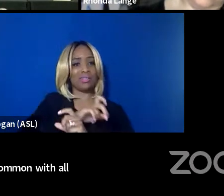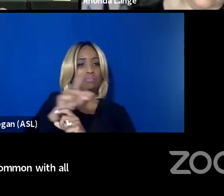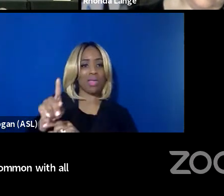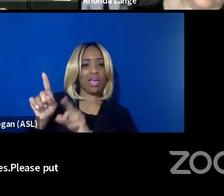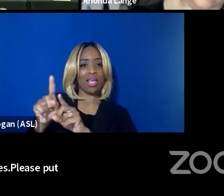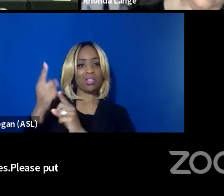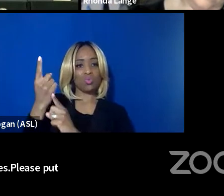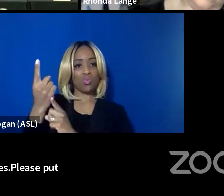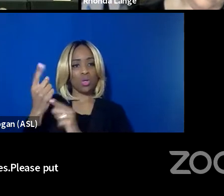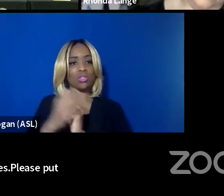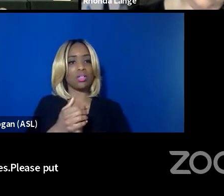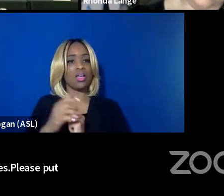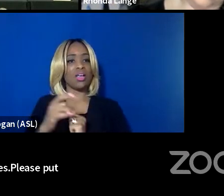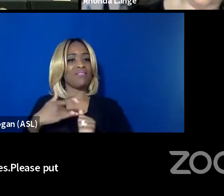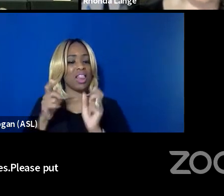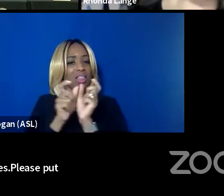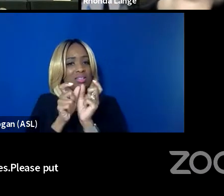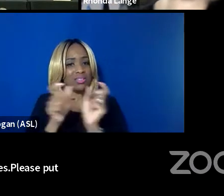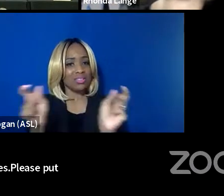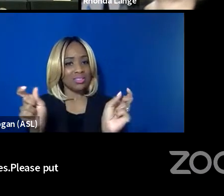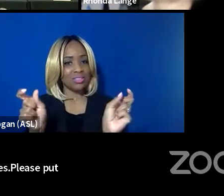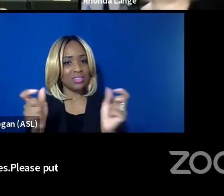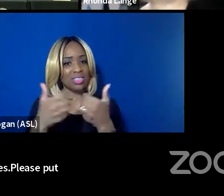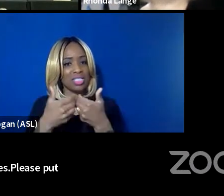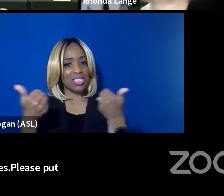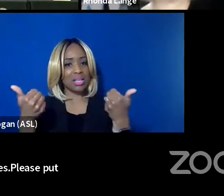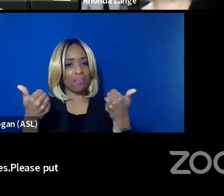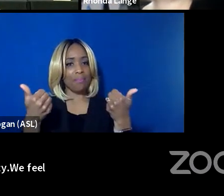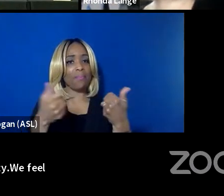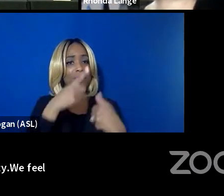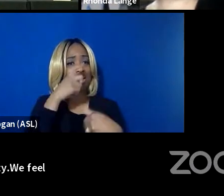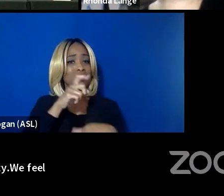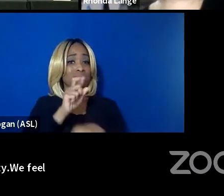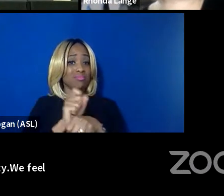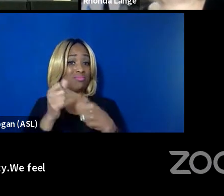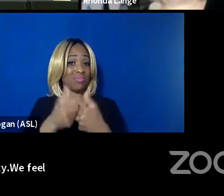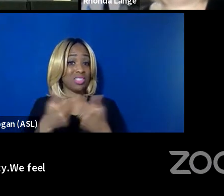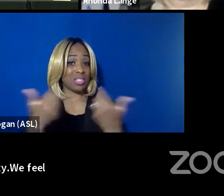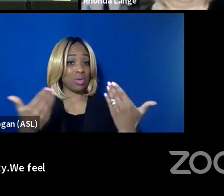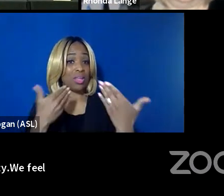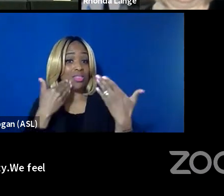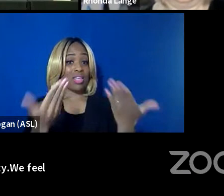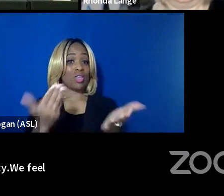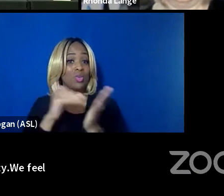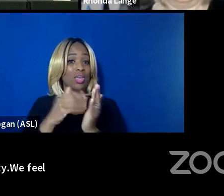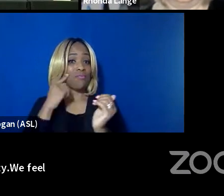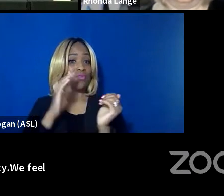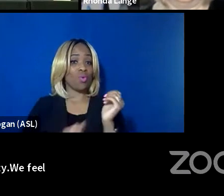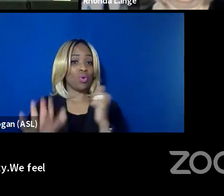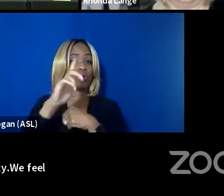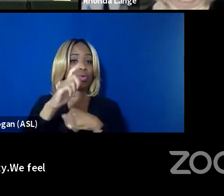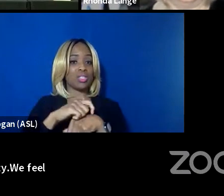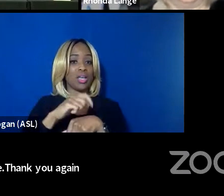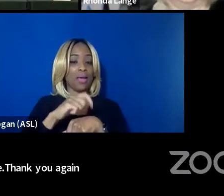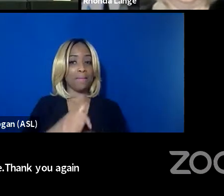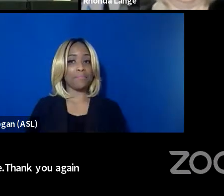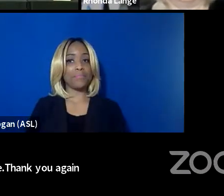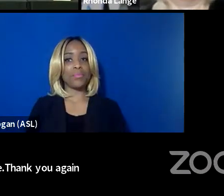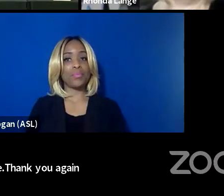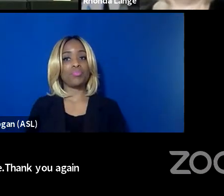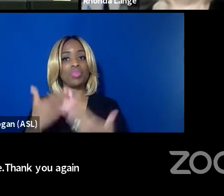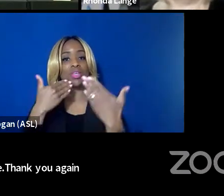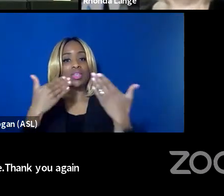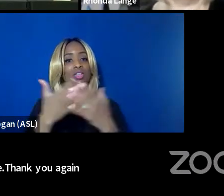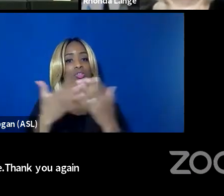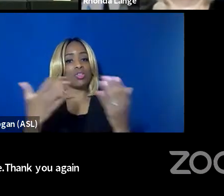county. We feel divided because we truly are. Thank you again for your time. Thank you so